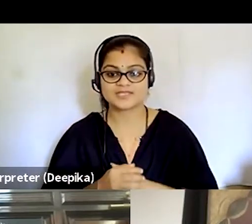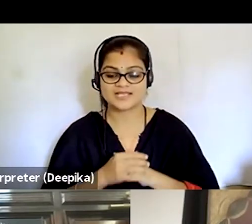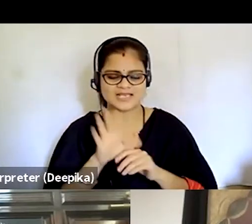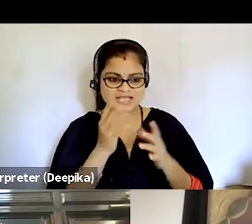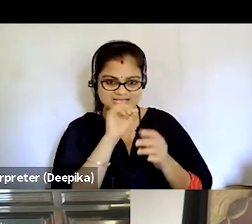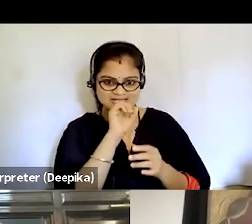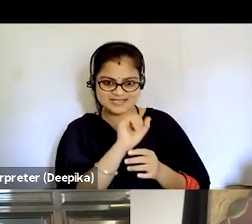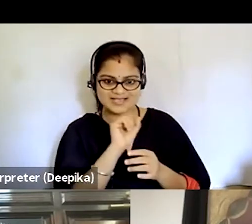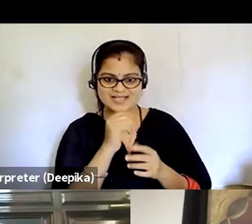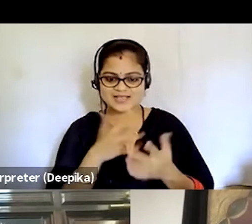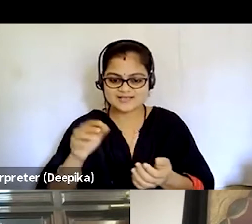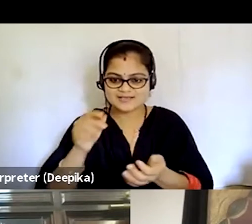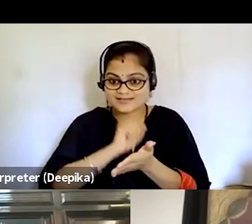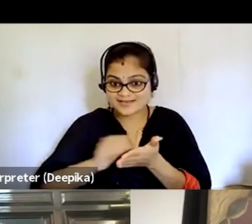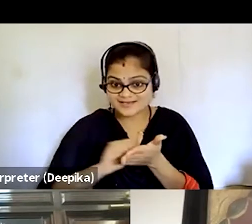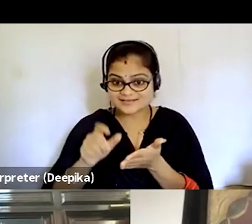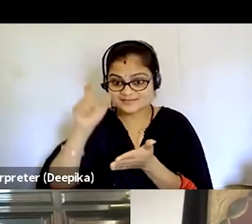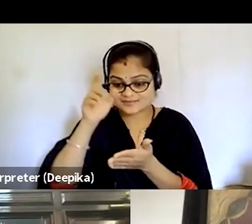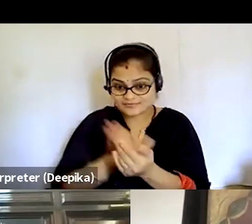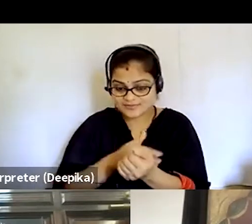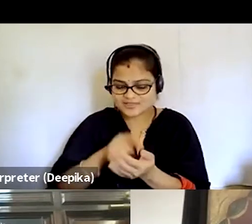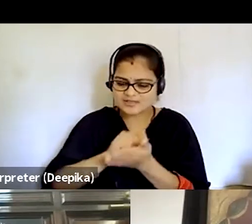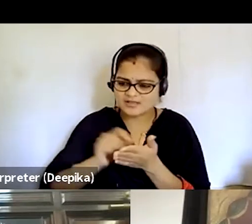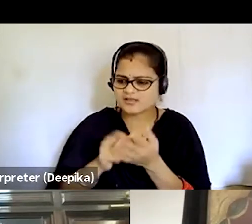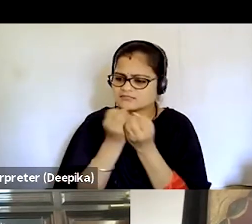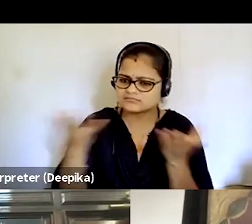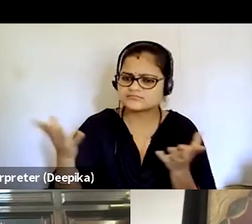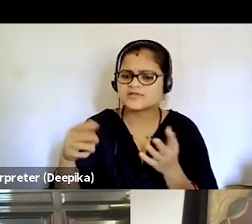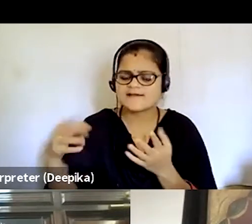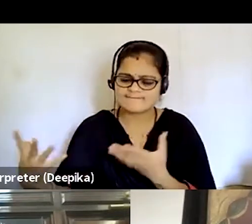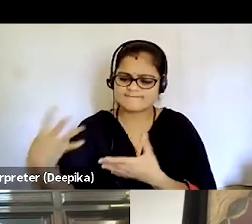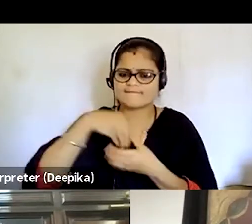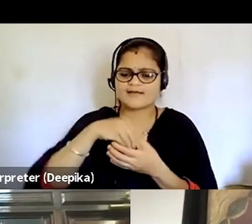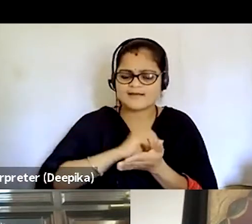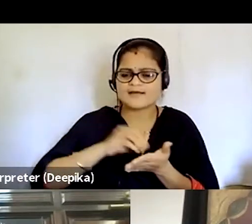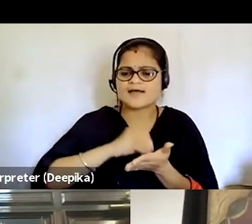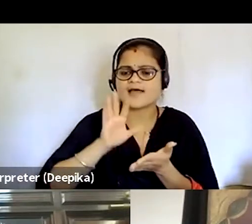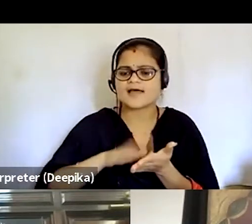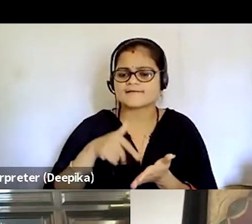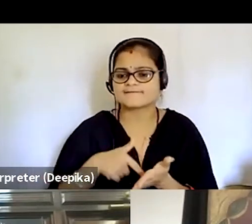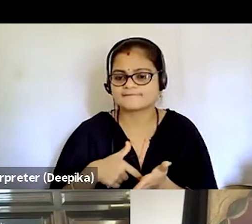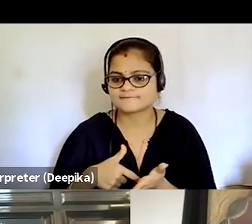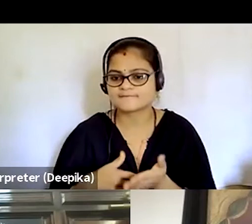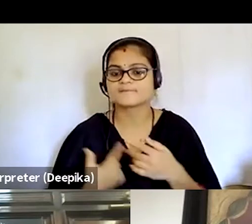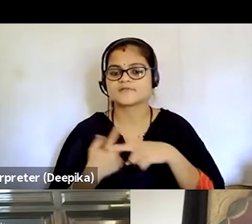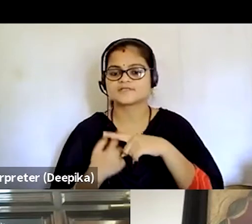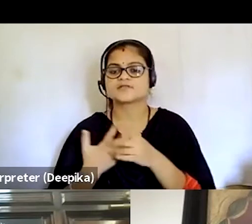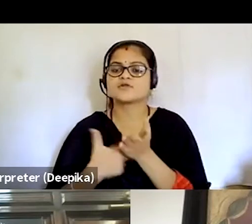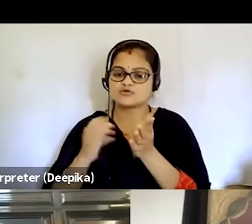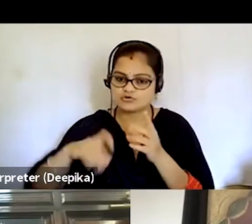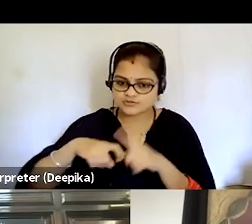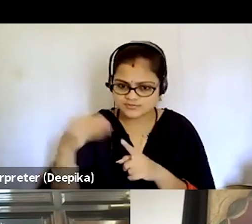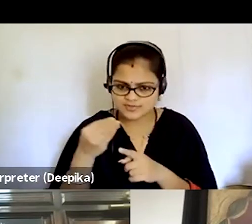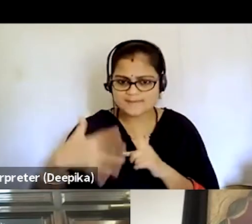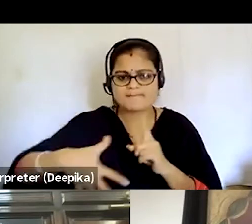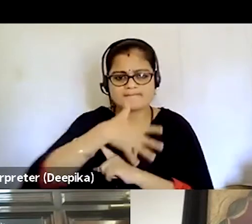have any number of influences. So we tried to showcase all of those. So some came in from a rock background, some came in